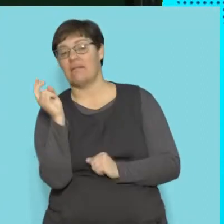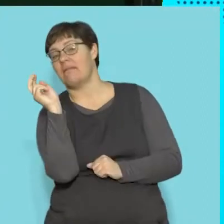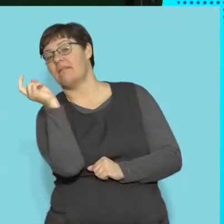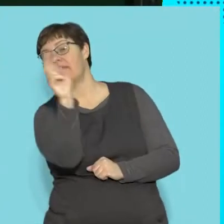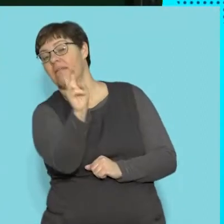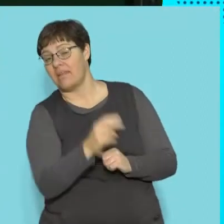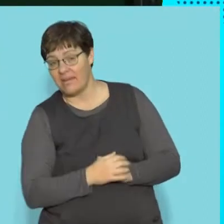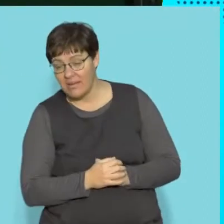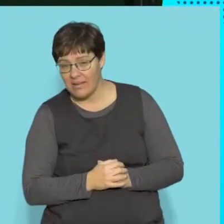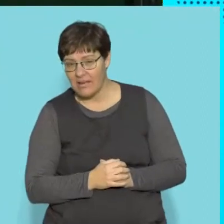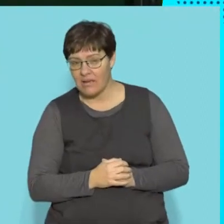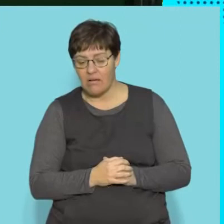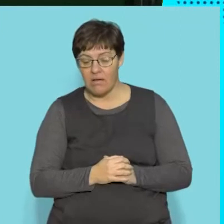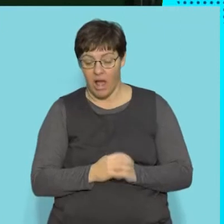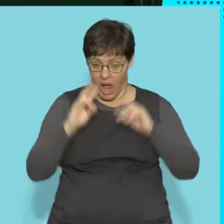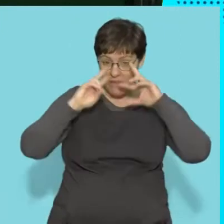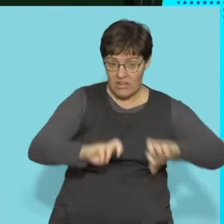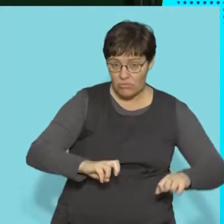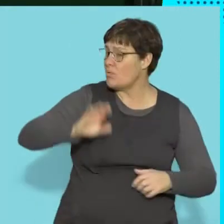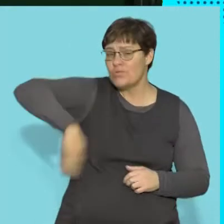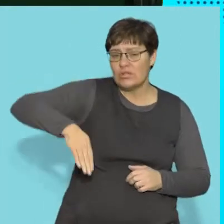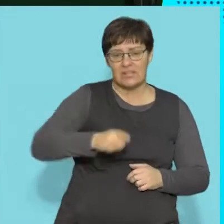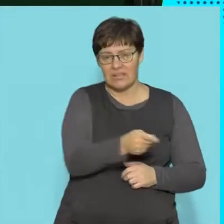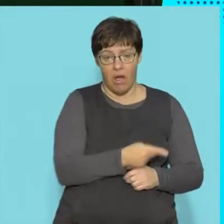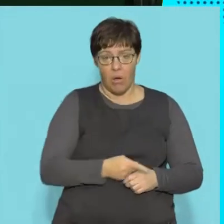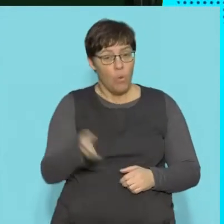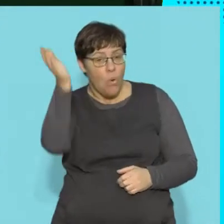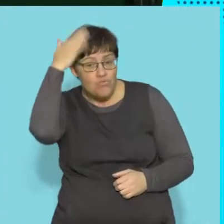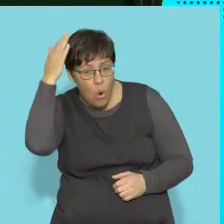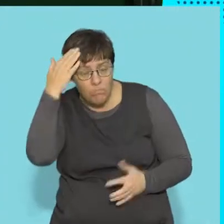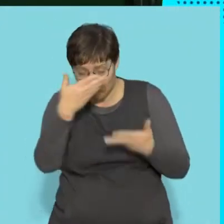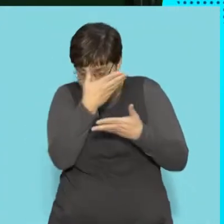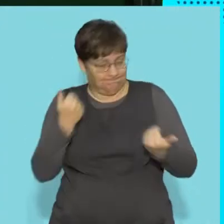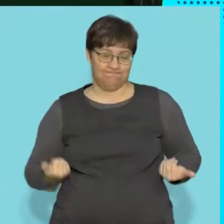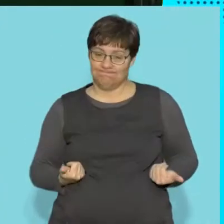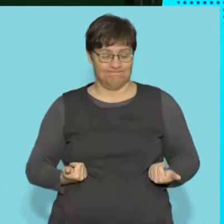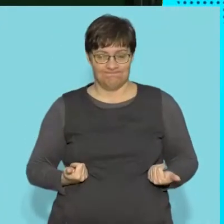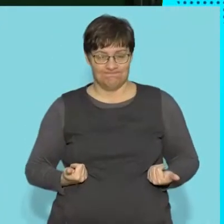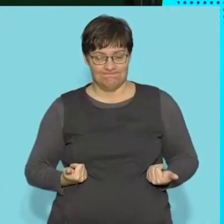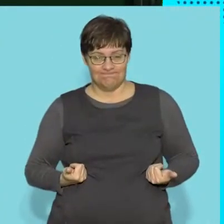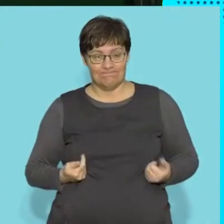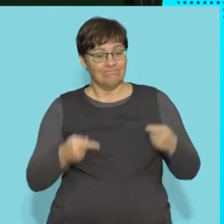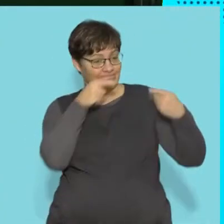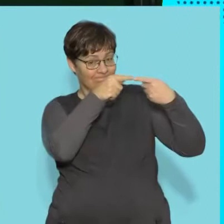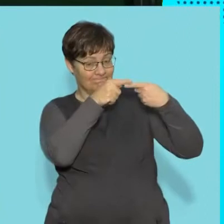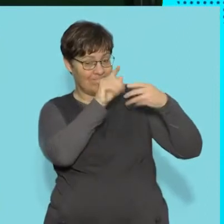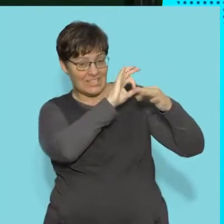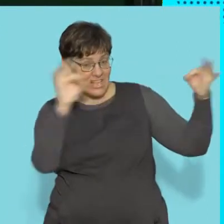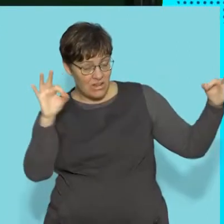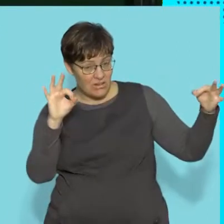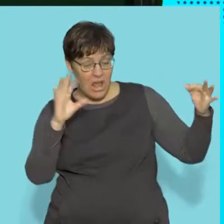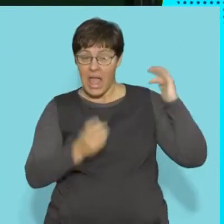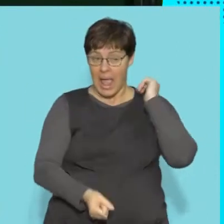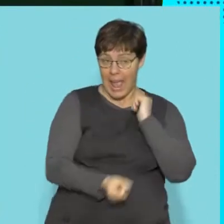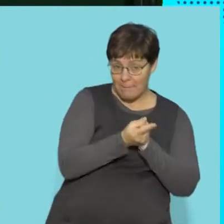You haven't done the investigation yet. You don't know if your prediction is going to be